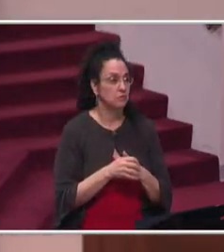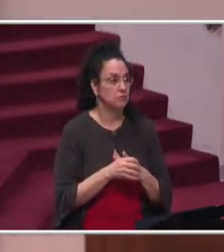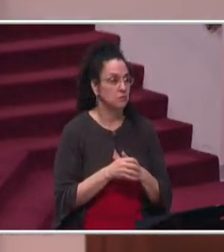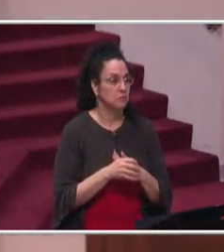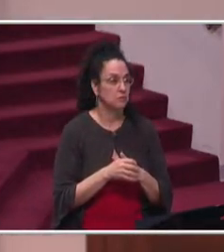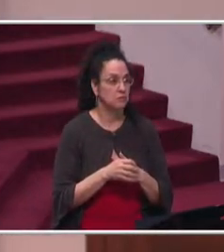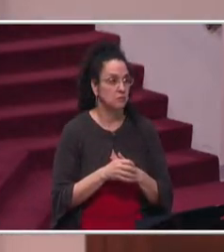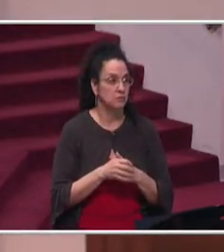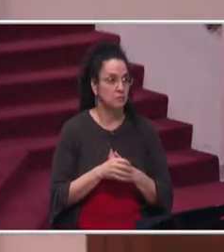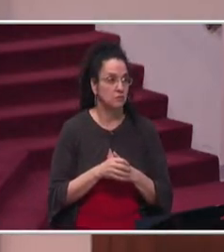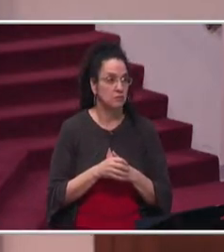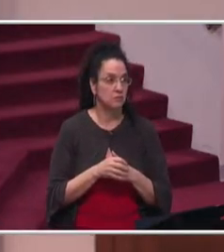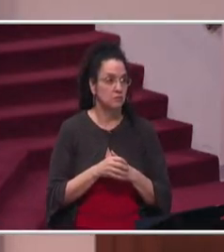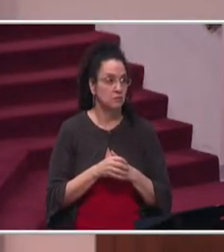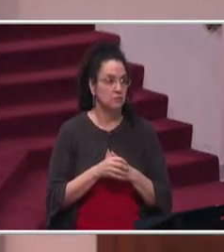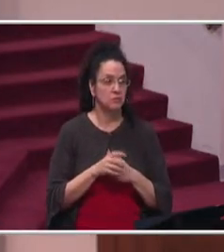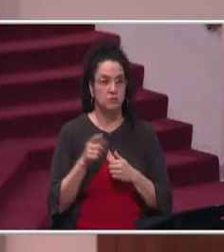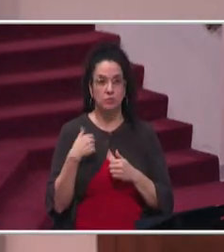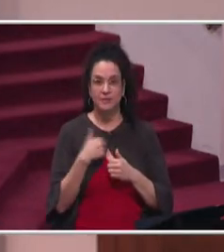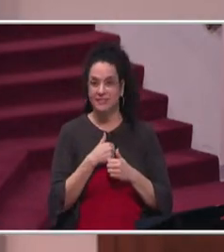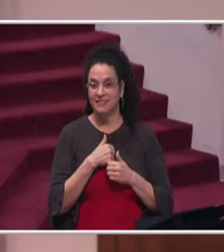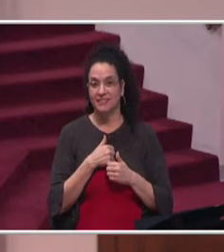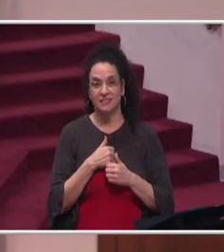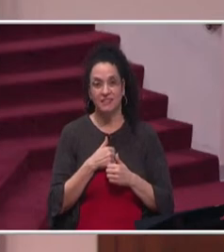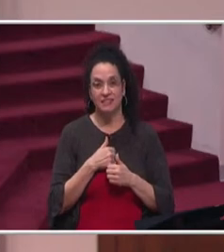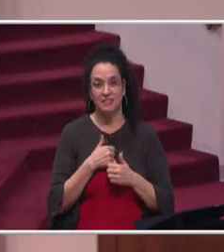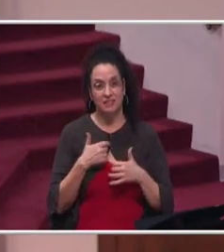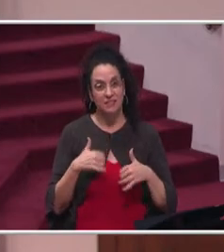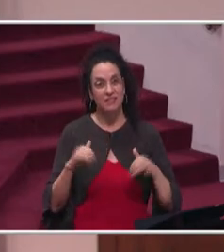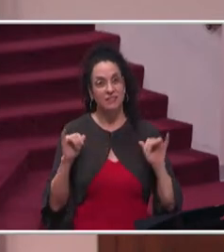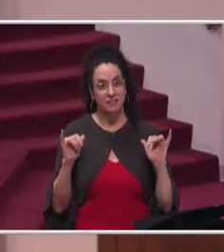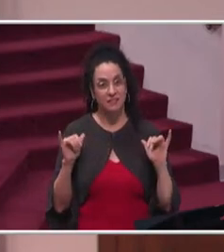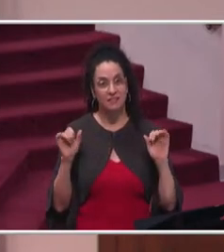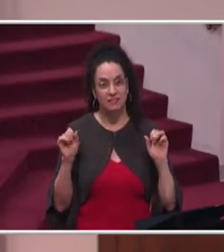there's still the potential there for growth.